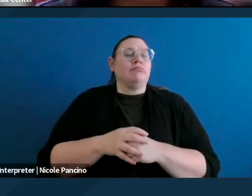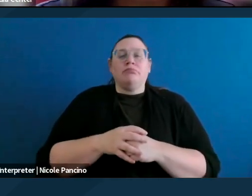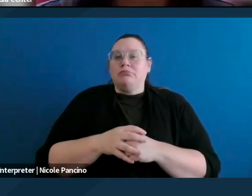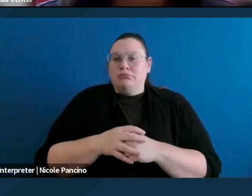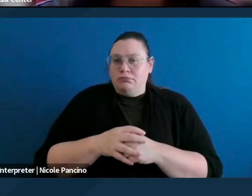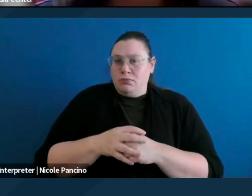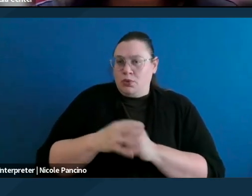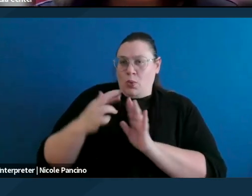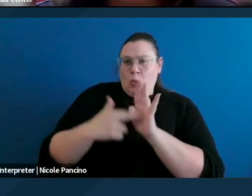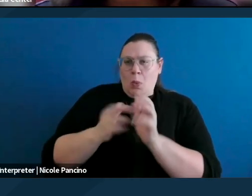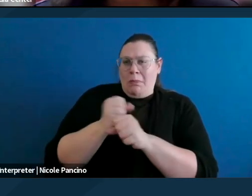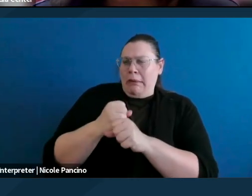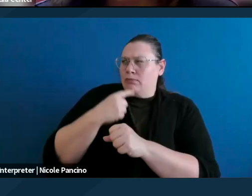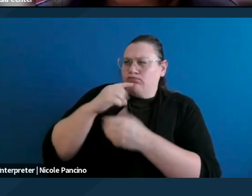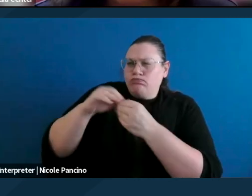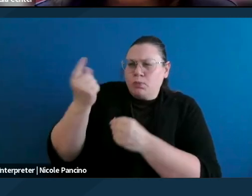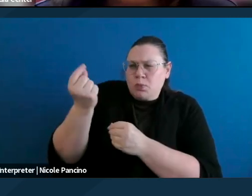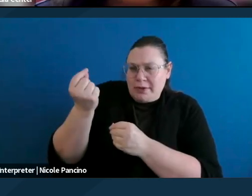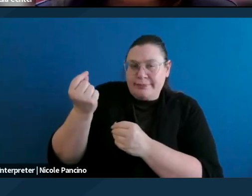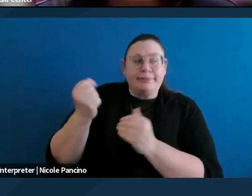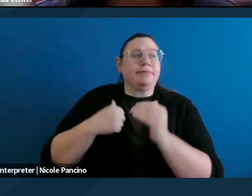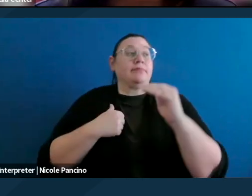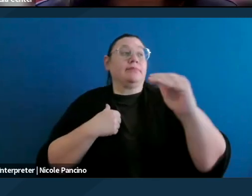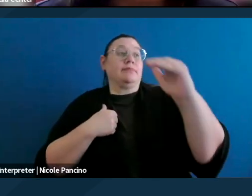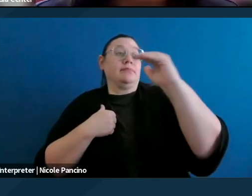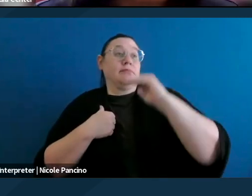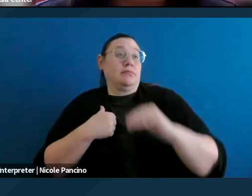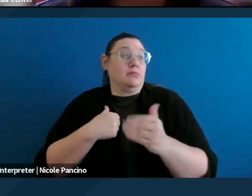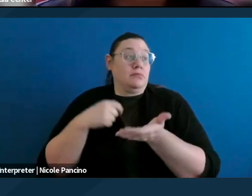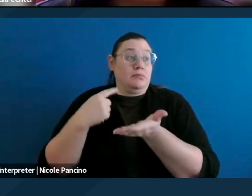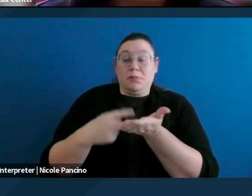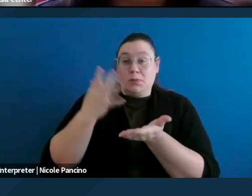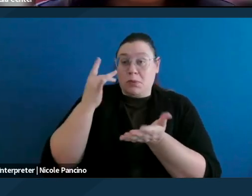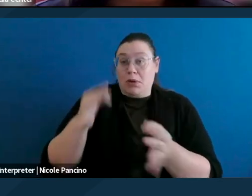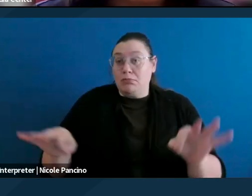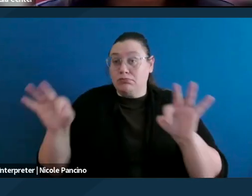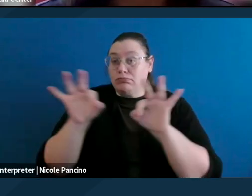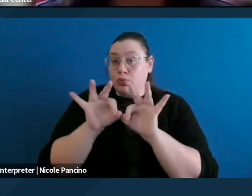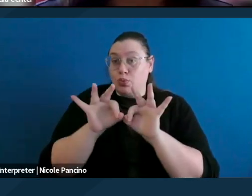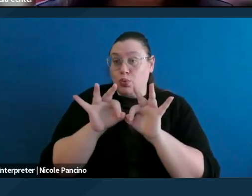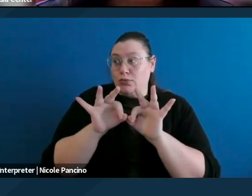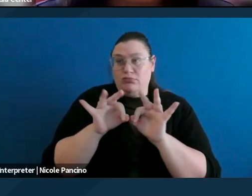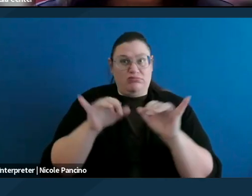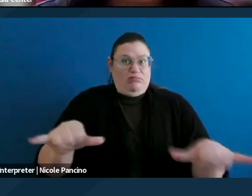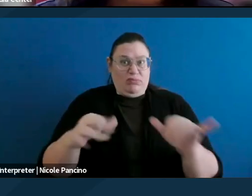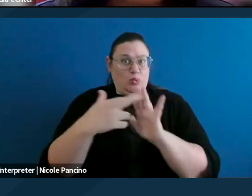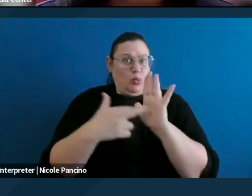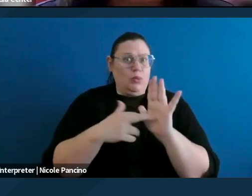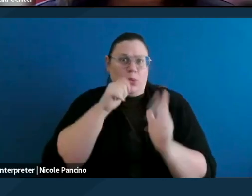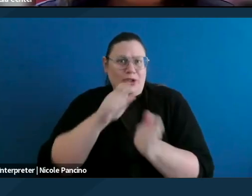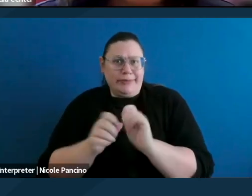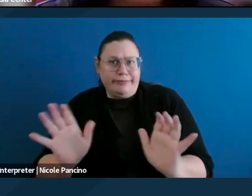rulemaking says. We're going to talk about why it's important that the rules stay in place